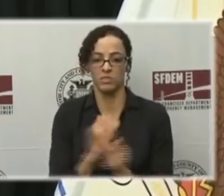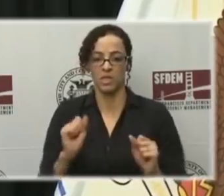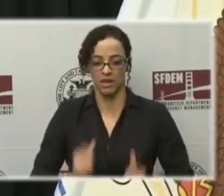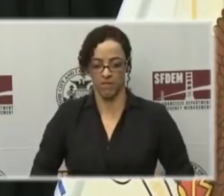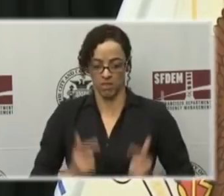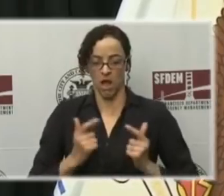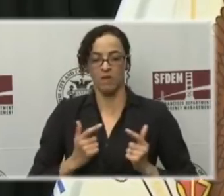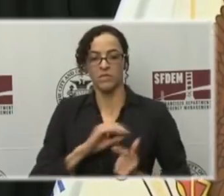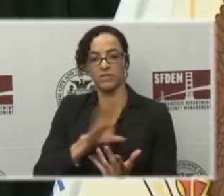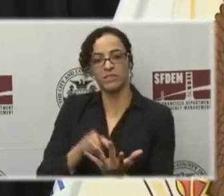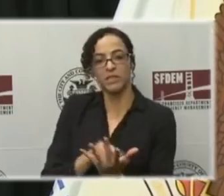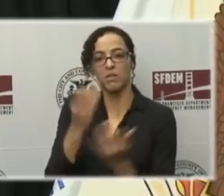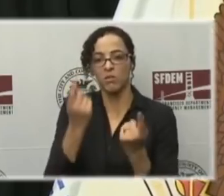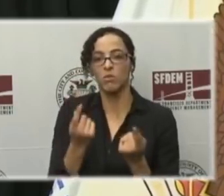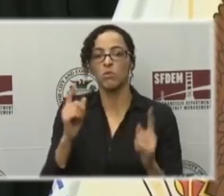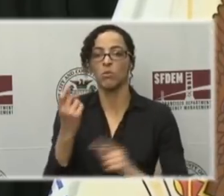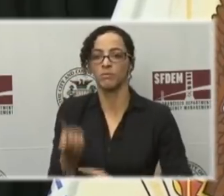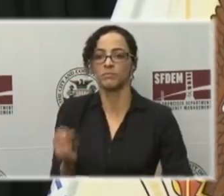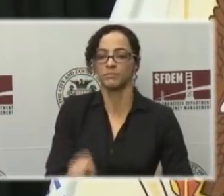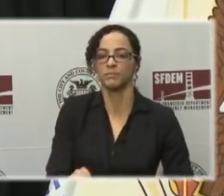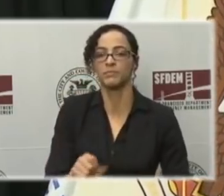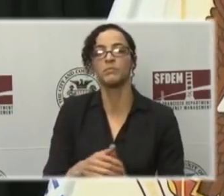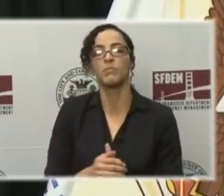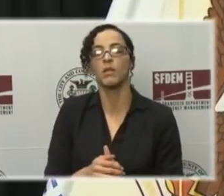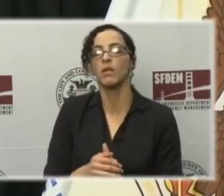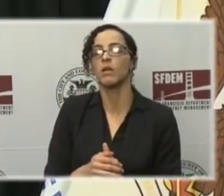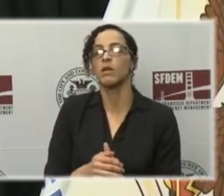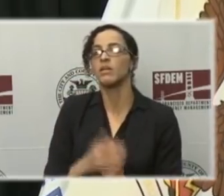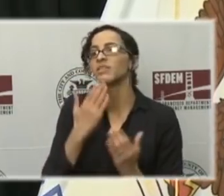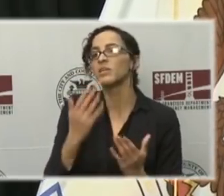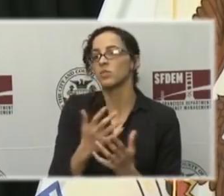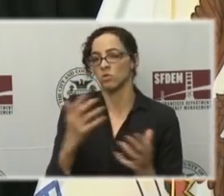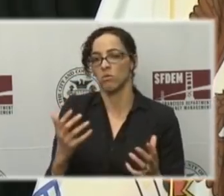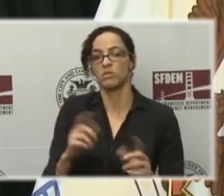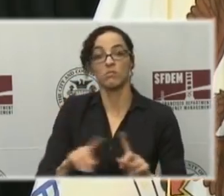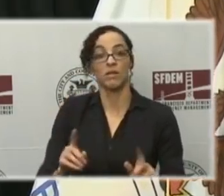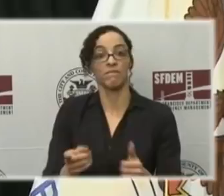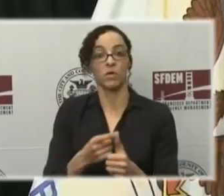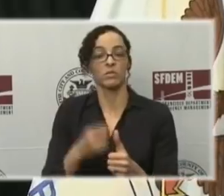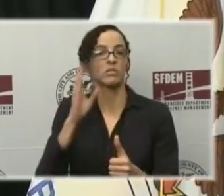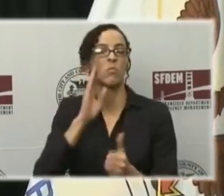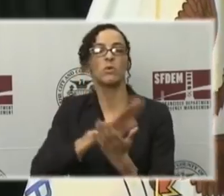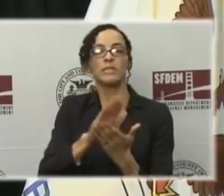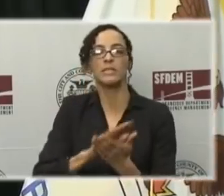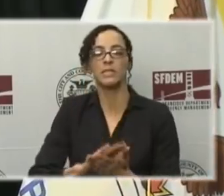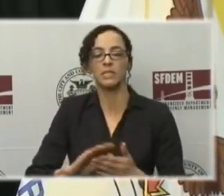And let me wipe this mic down.